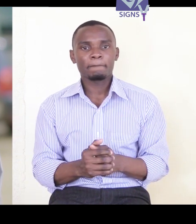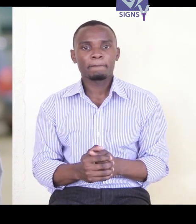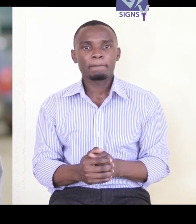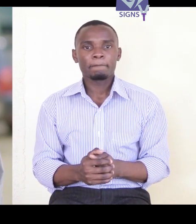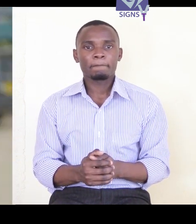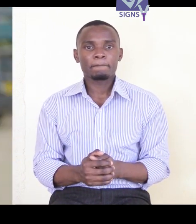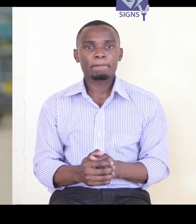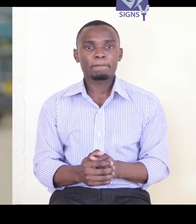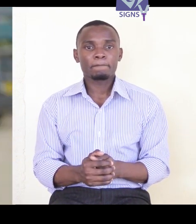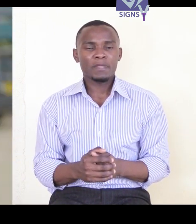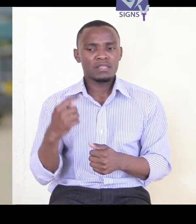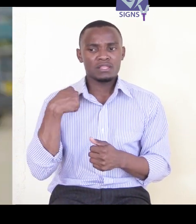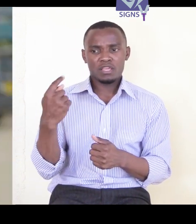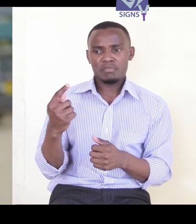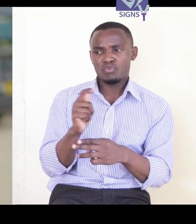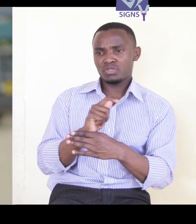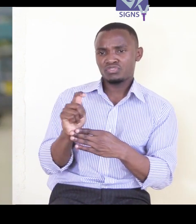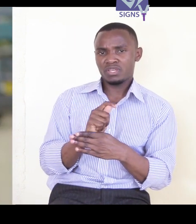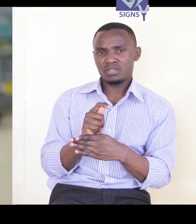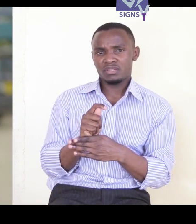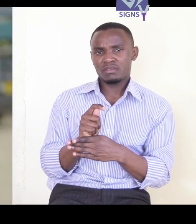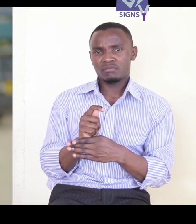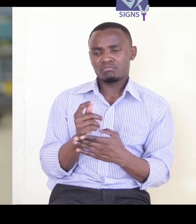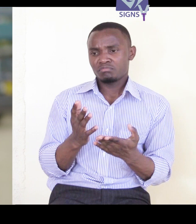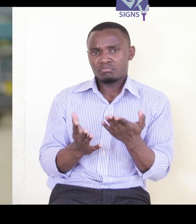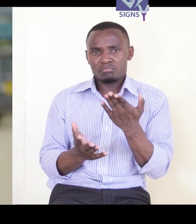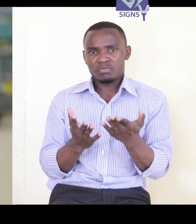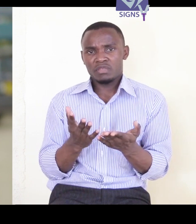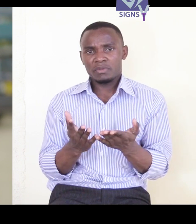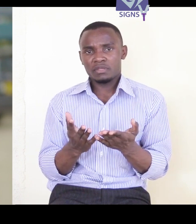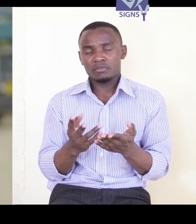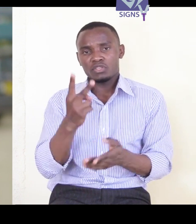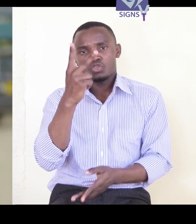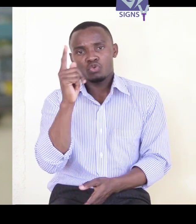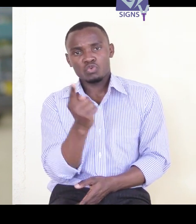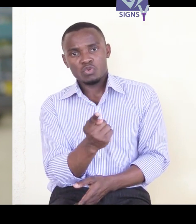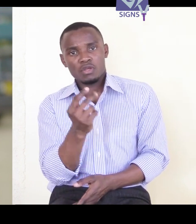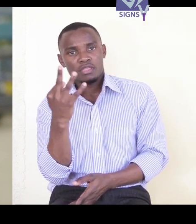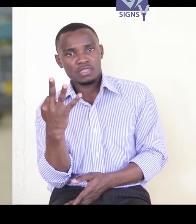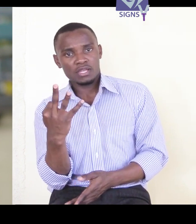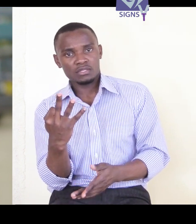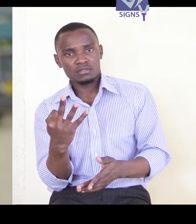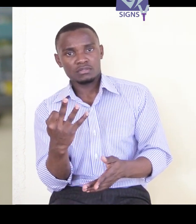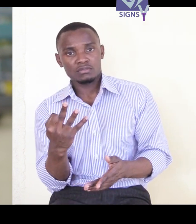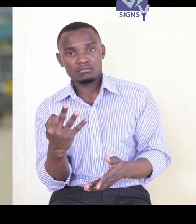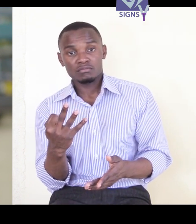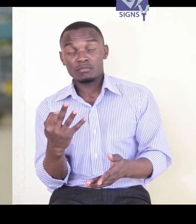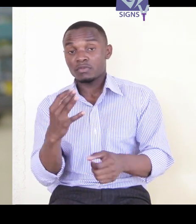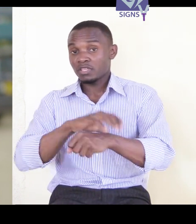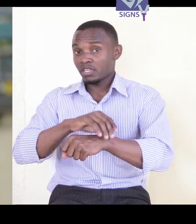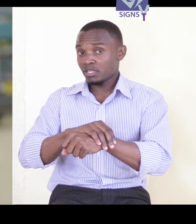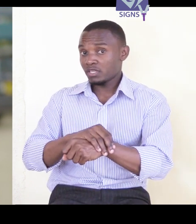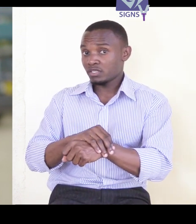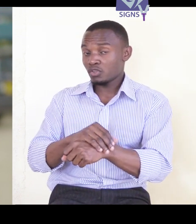of employment. Actually, the number we train, we can say about 2/3 are able